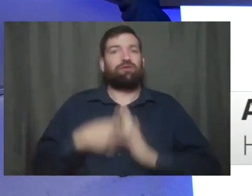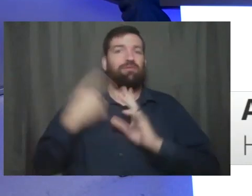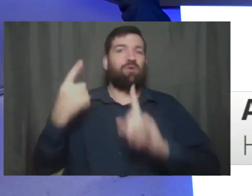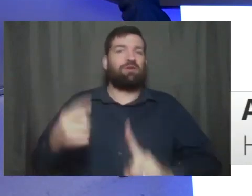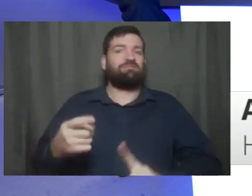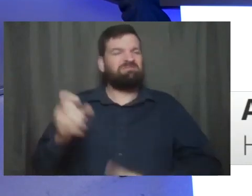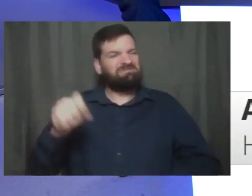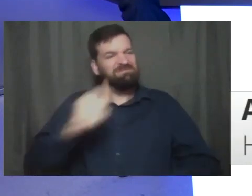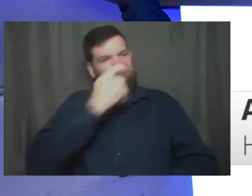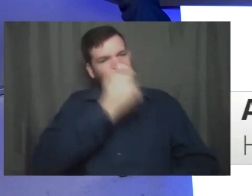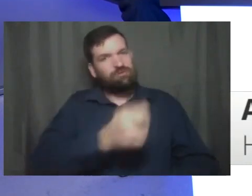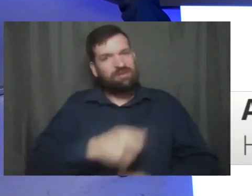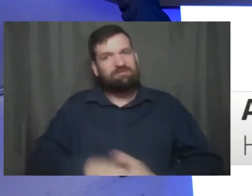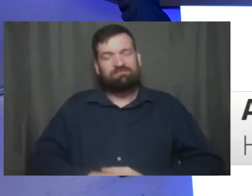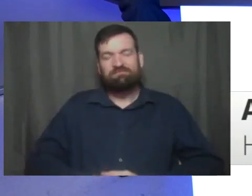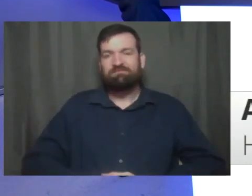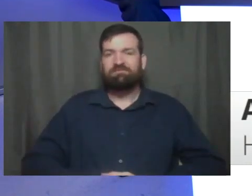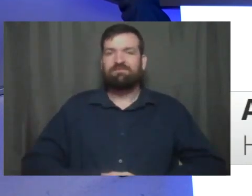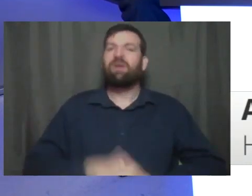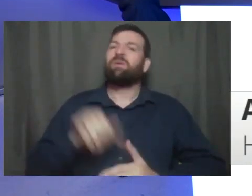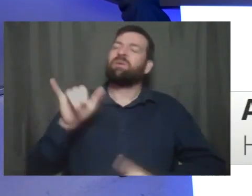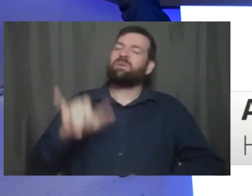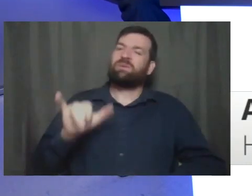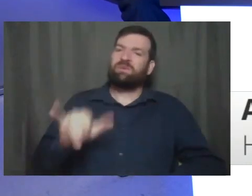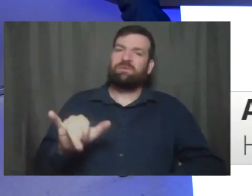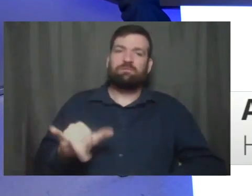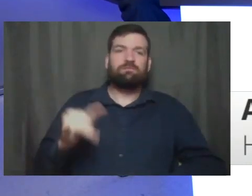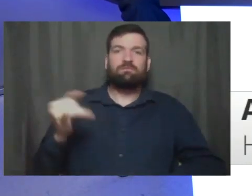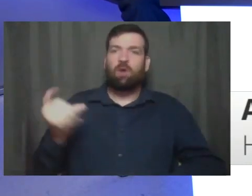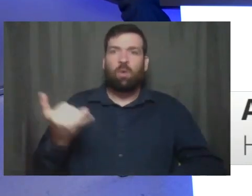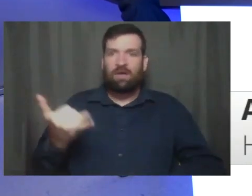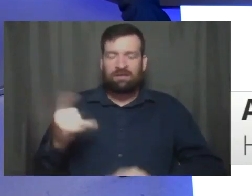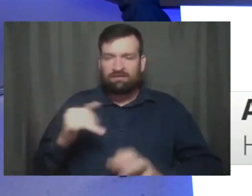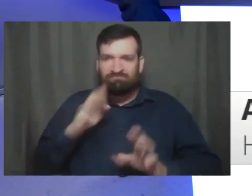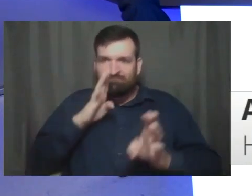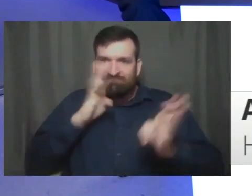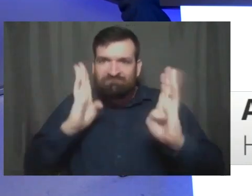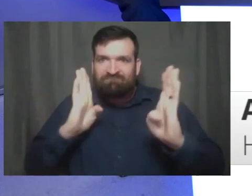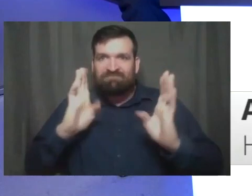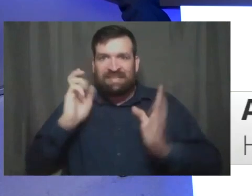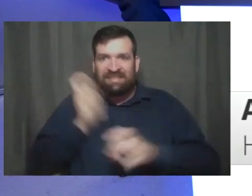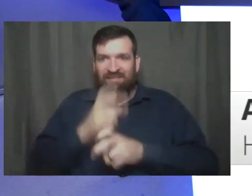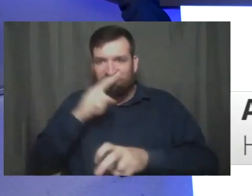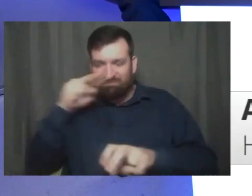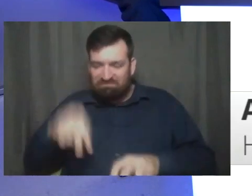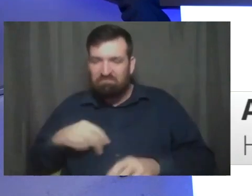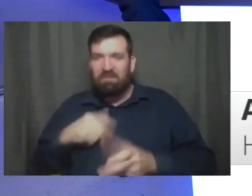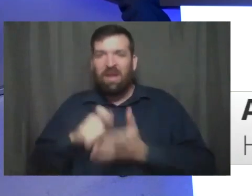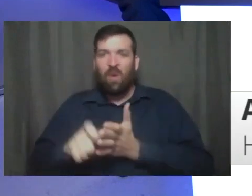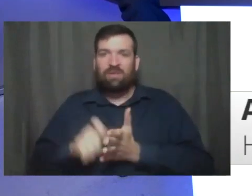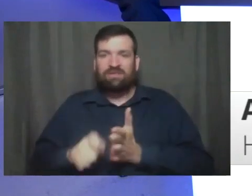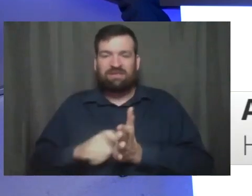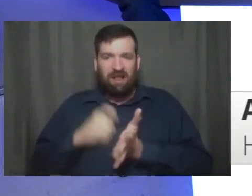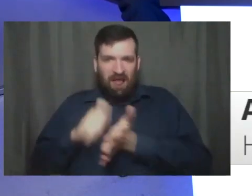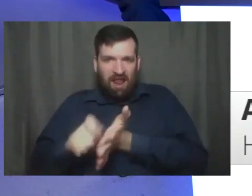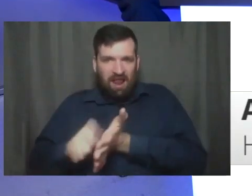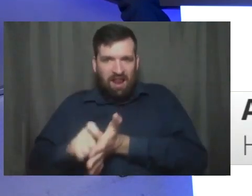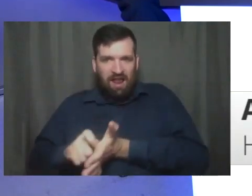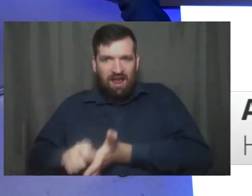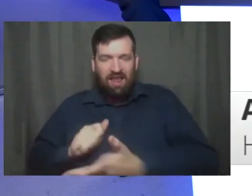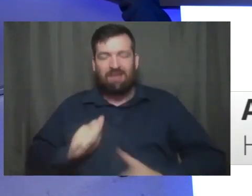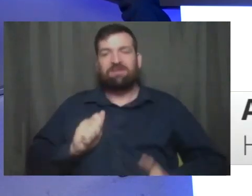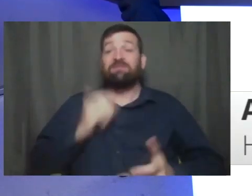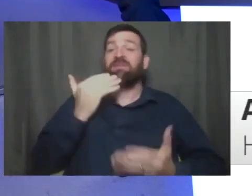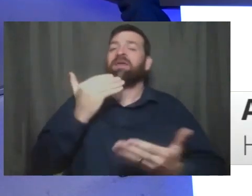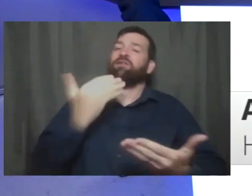interesting. Well, gosh, I always hang on your every word. It's hard for me to look at my notes because I'm always just like, I'm writing it down and I'm taking all your notes. So thank you so much for being with